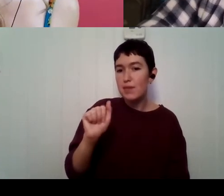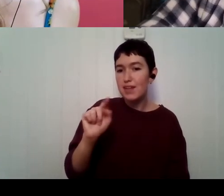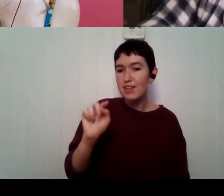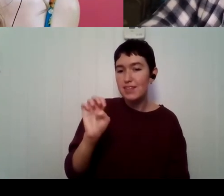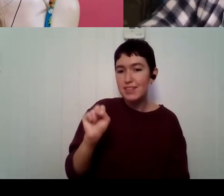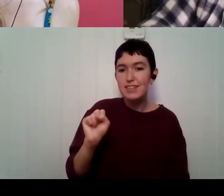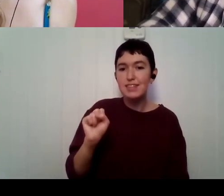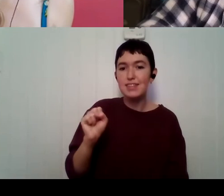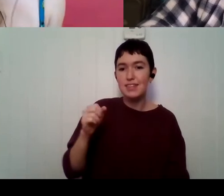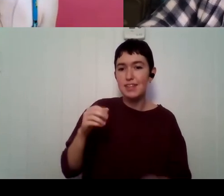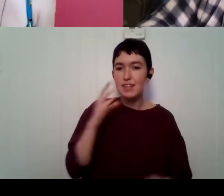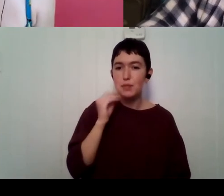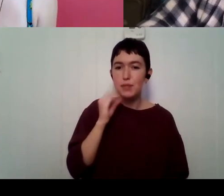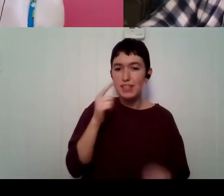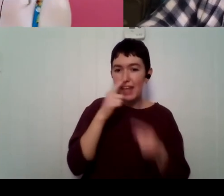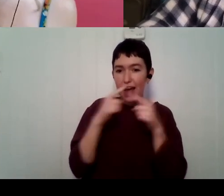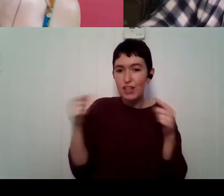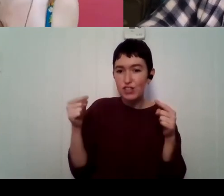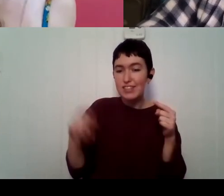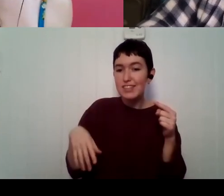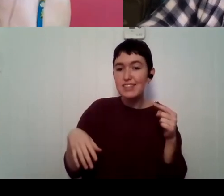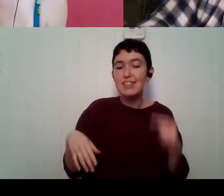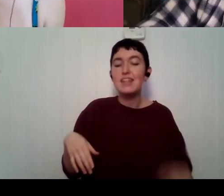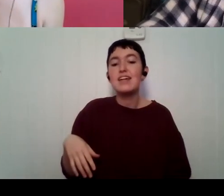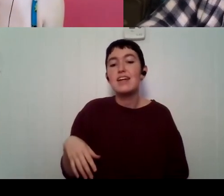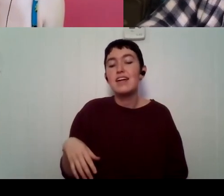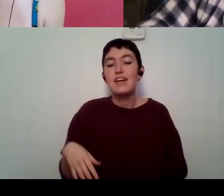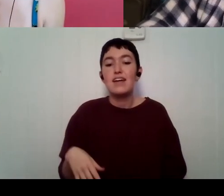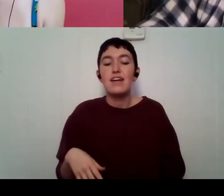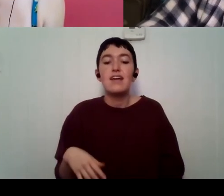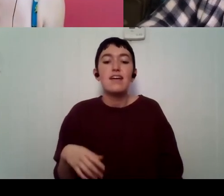Other than humans, we know we do. Yes. Like, are you thinking